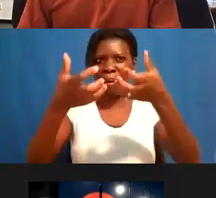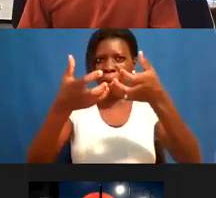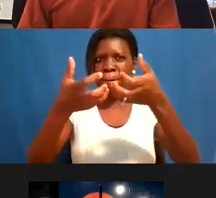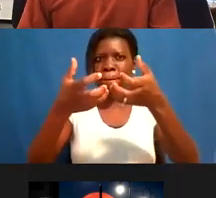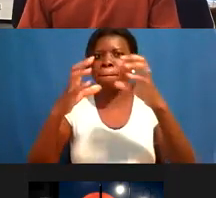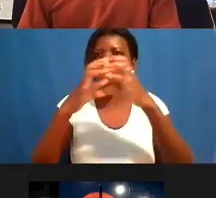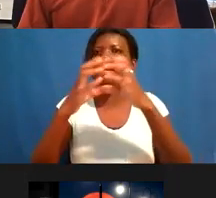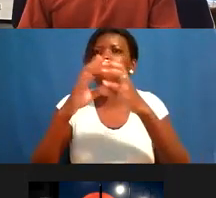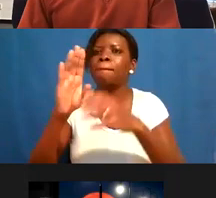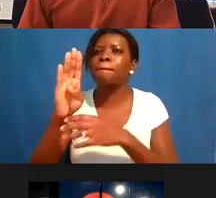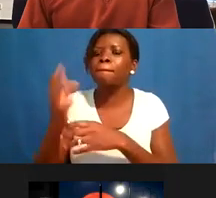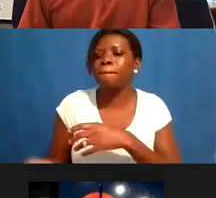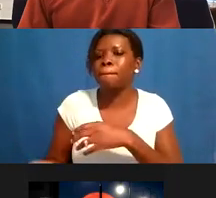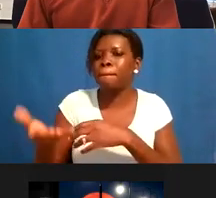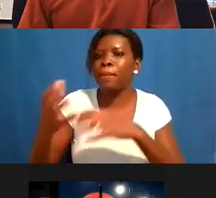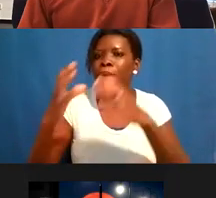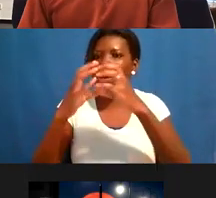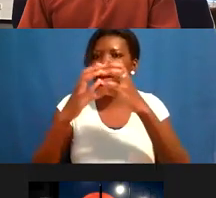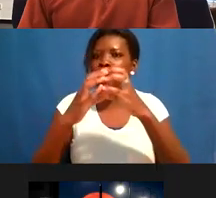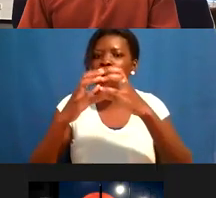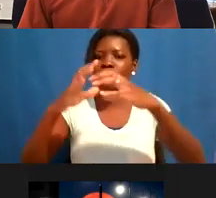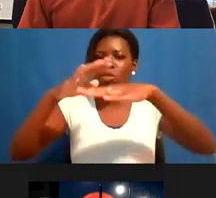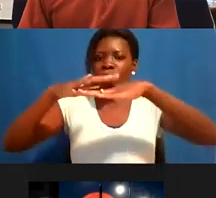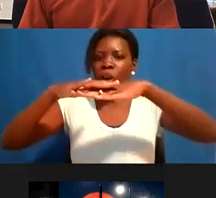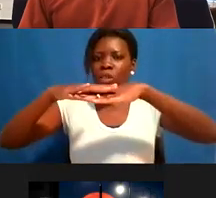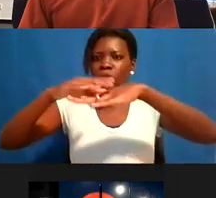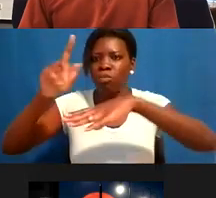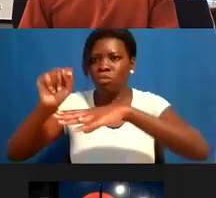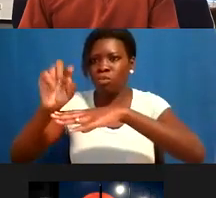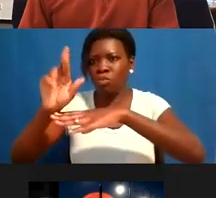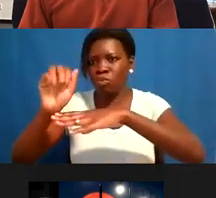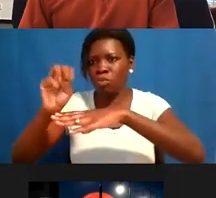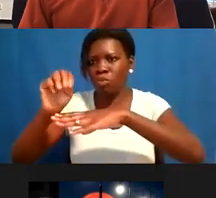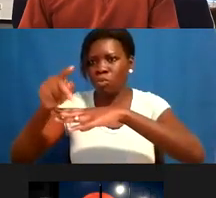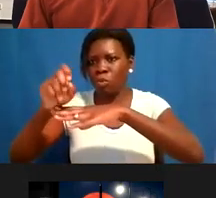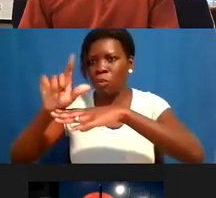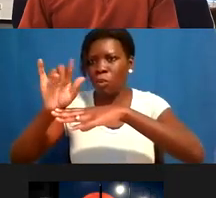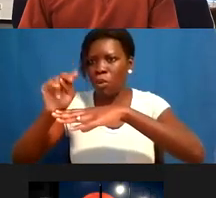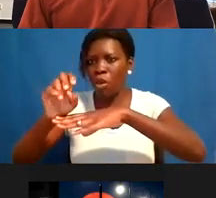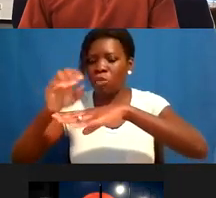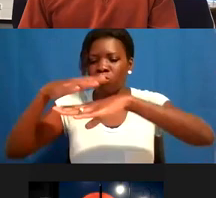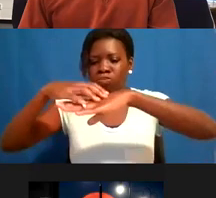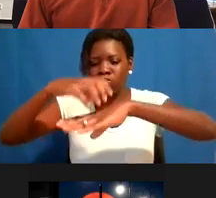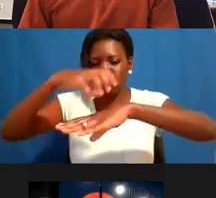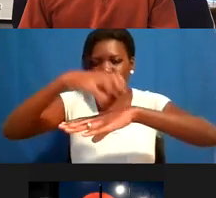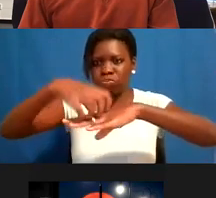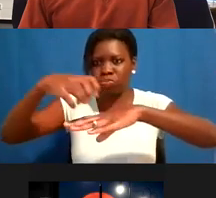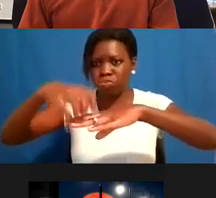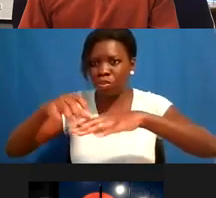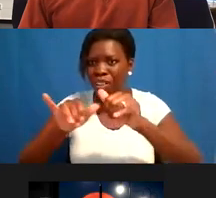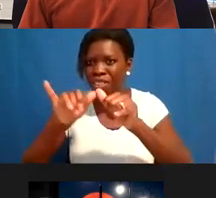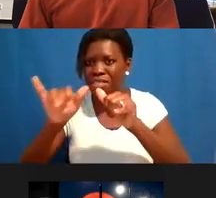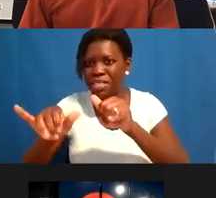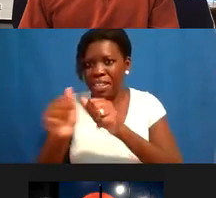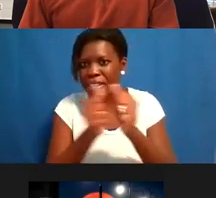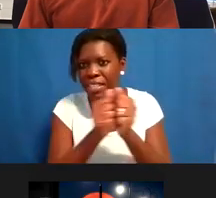to each other on your trampoline. Would they stay where they are? Would they come together? Would they move apart? So here we're putting multiple